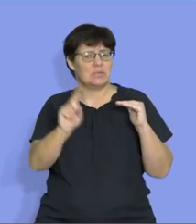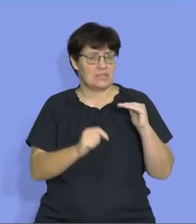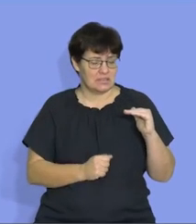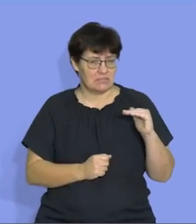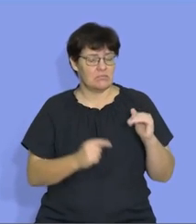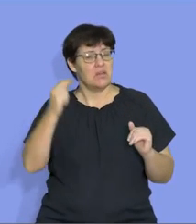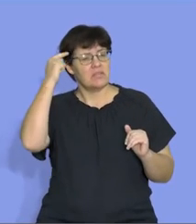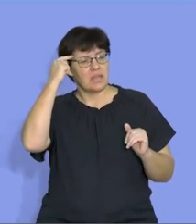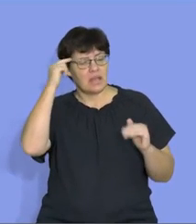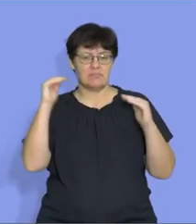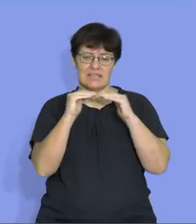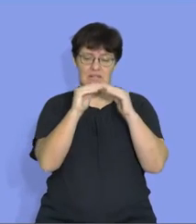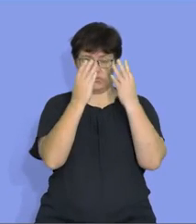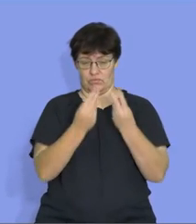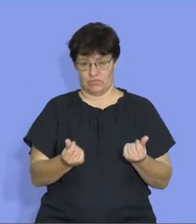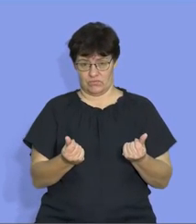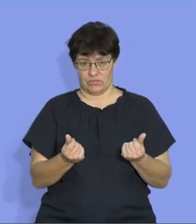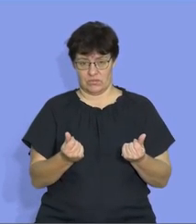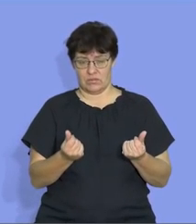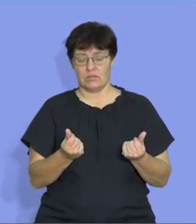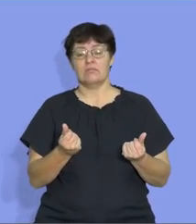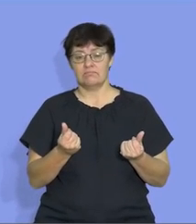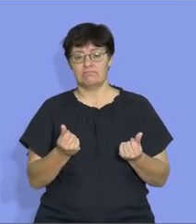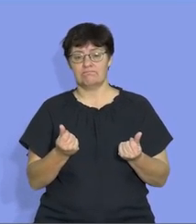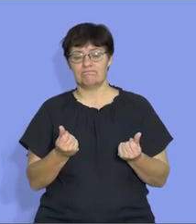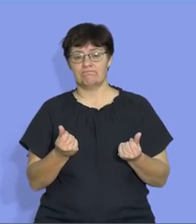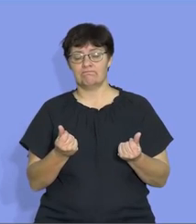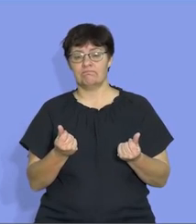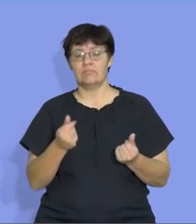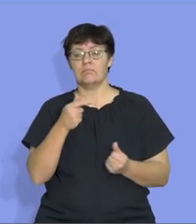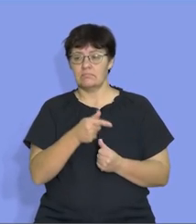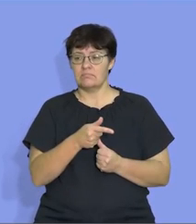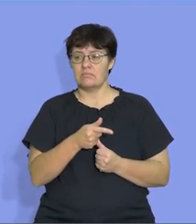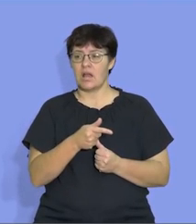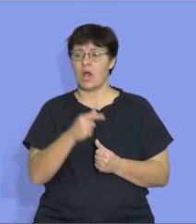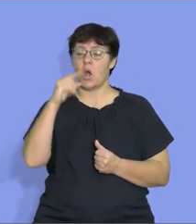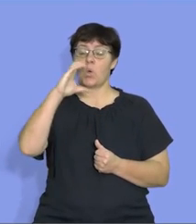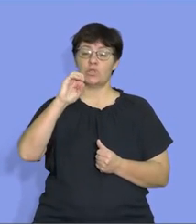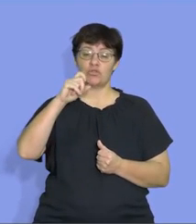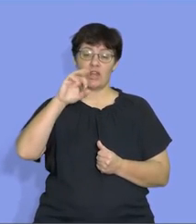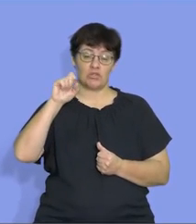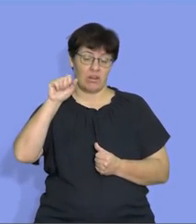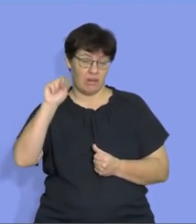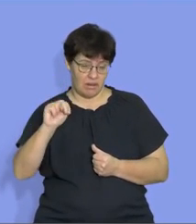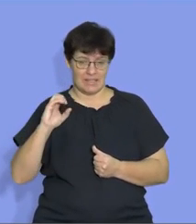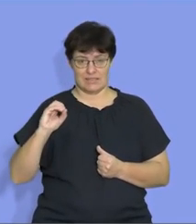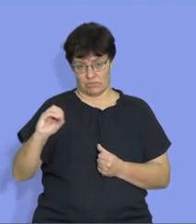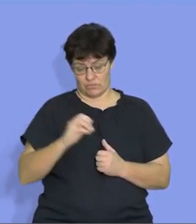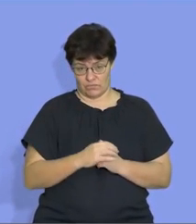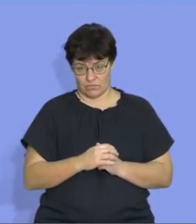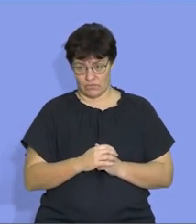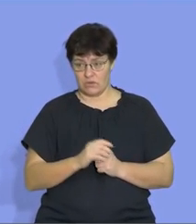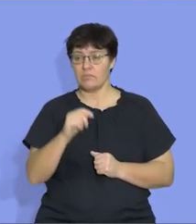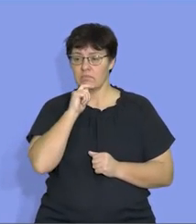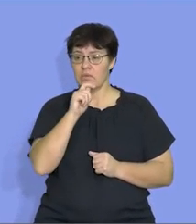thinking a standard solution whose concentration is actually known, okay? And it can be used to standardize the concentration